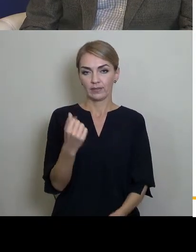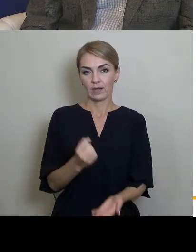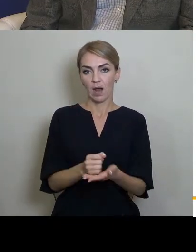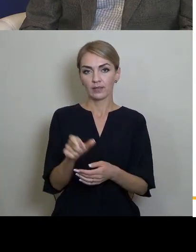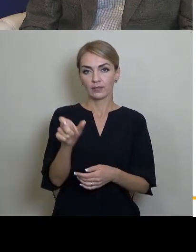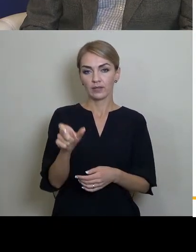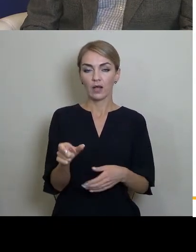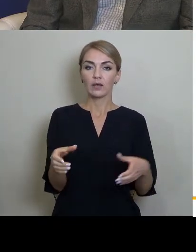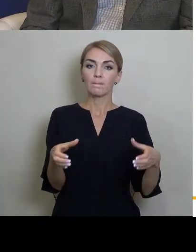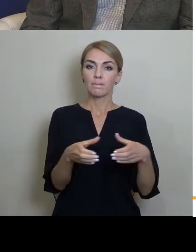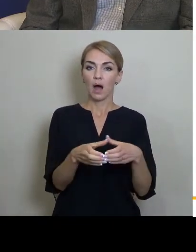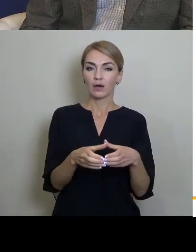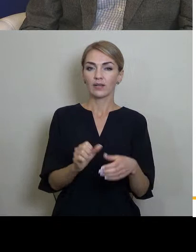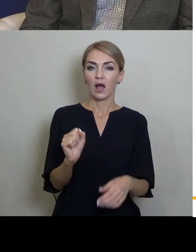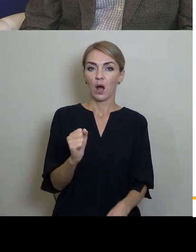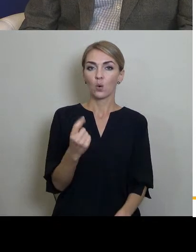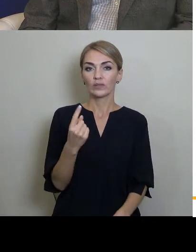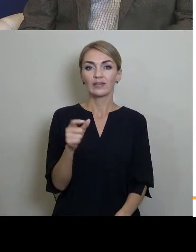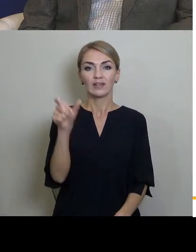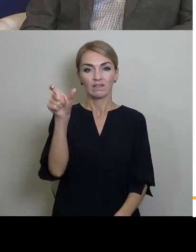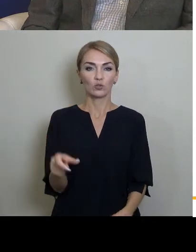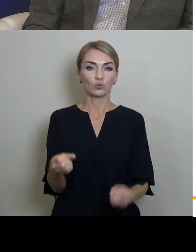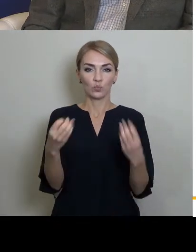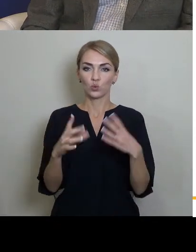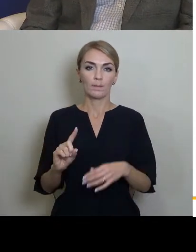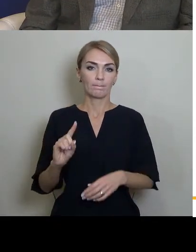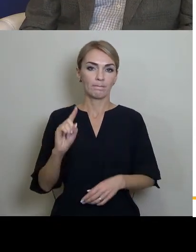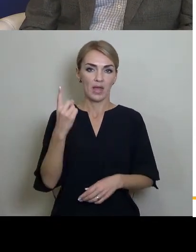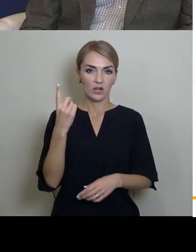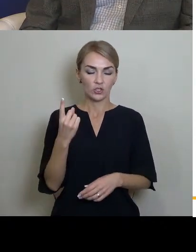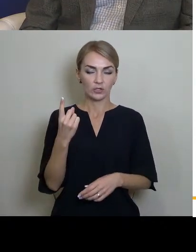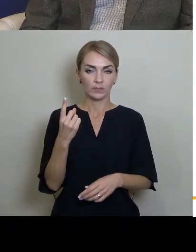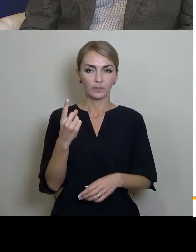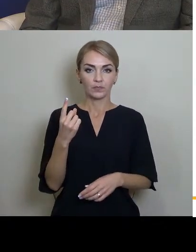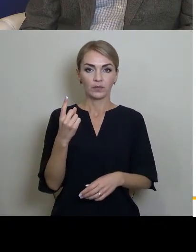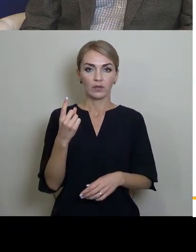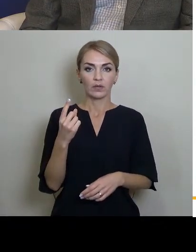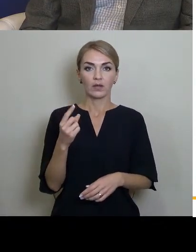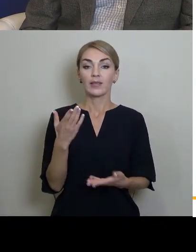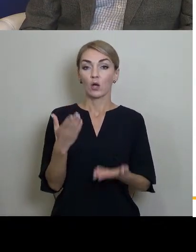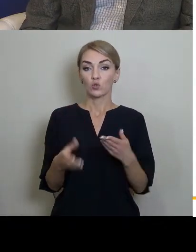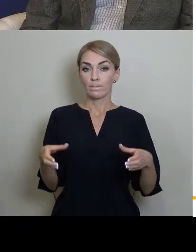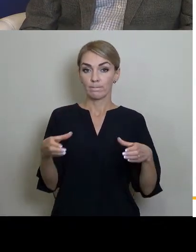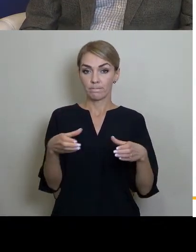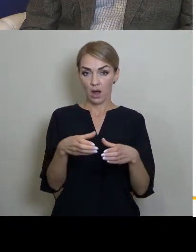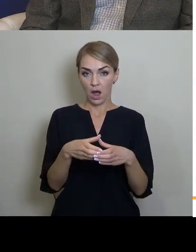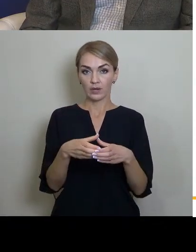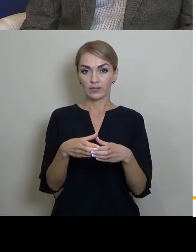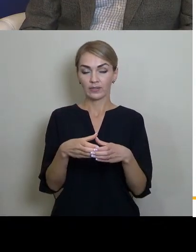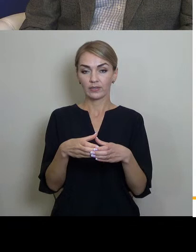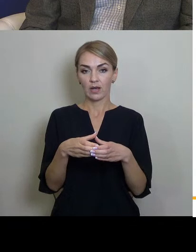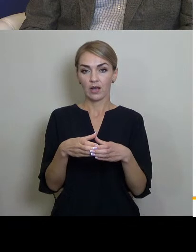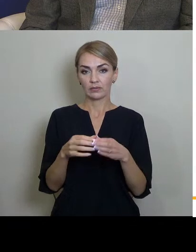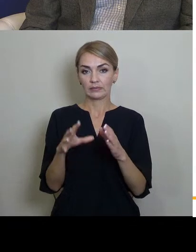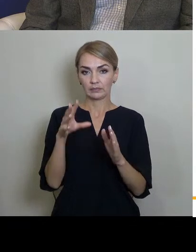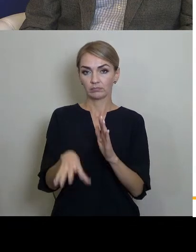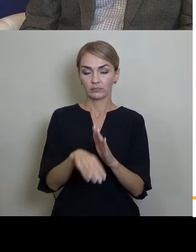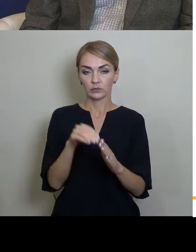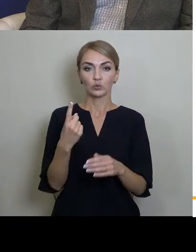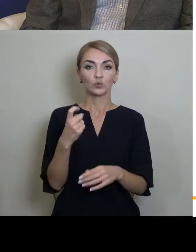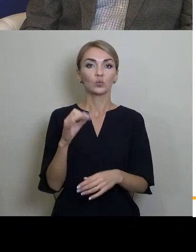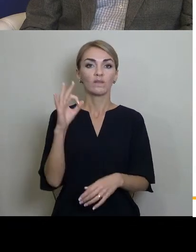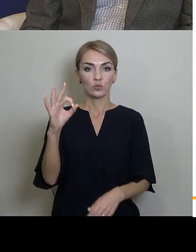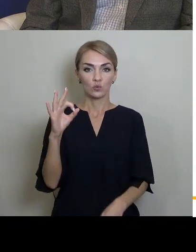candidate A1 and the party A, and this is the first nominee, number one, and he's guaranteed. If the